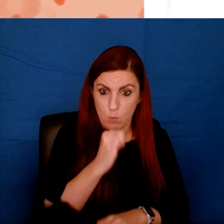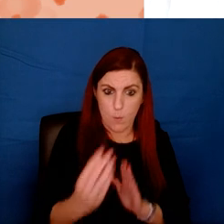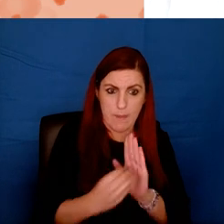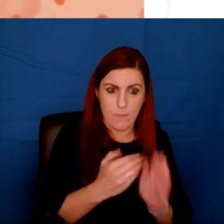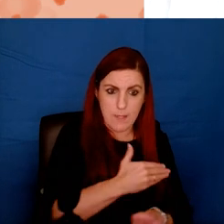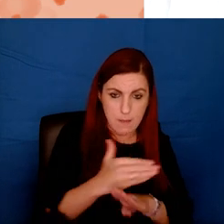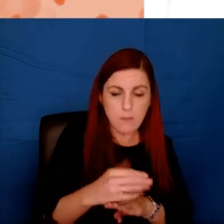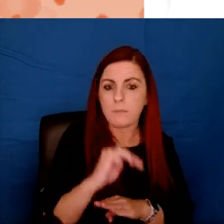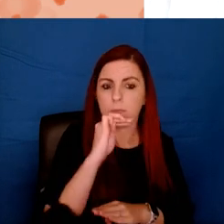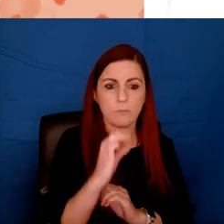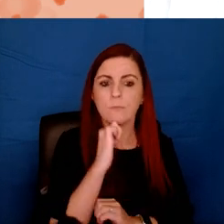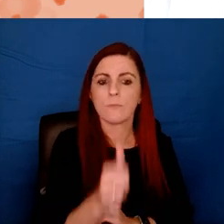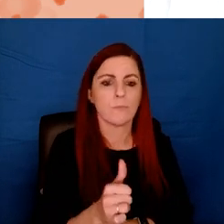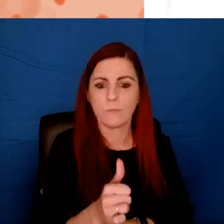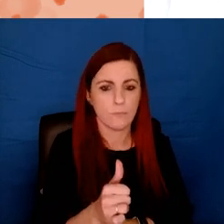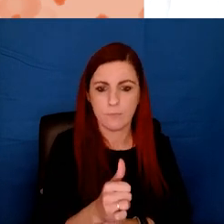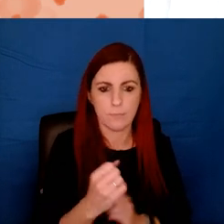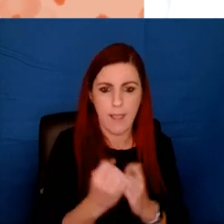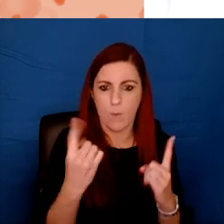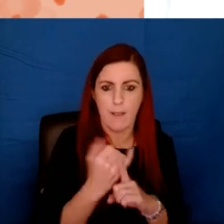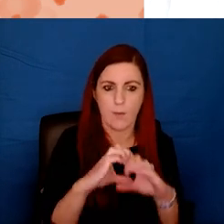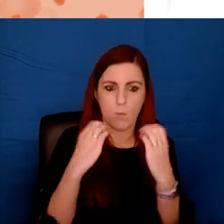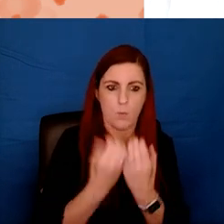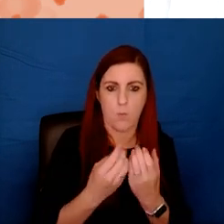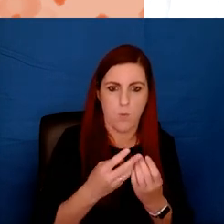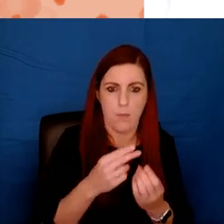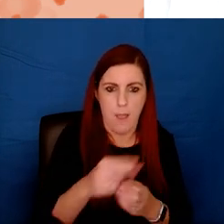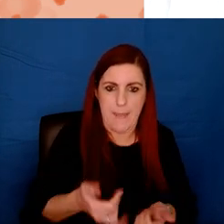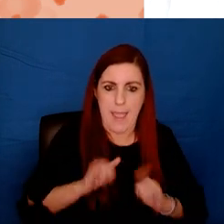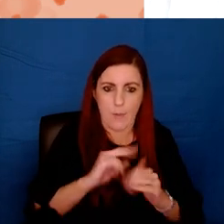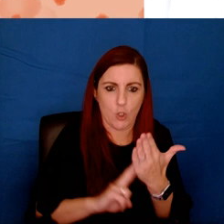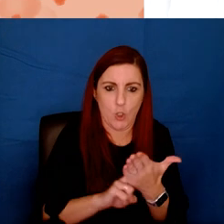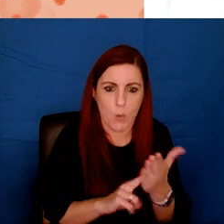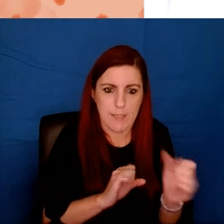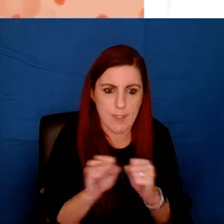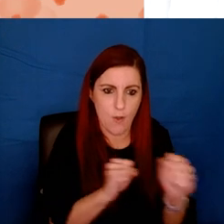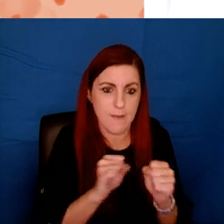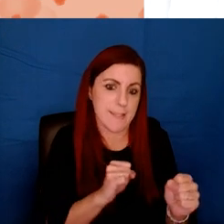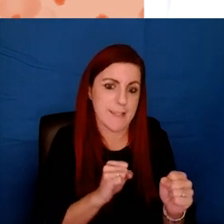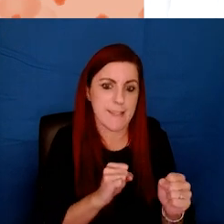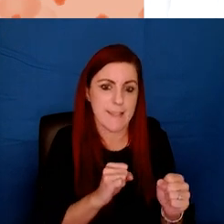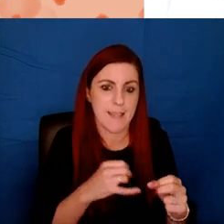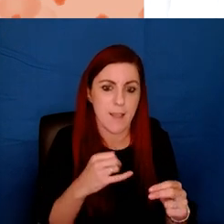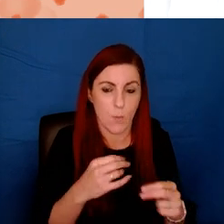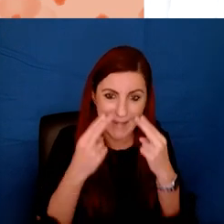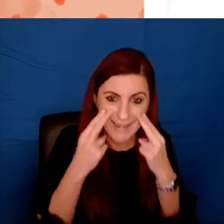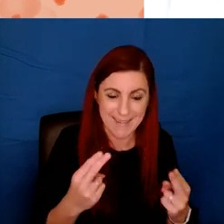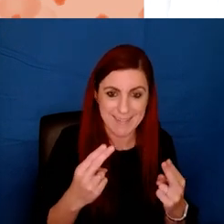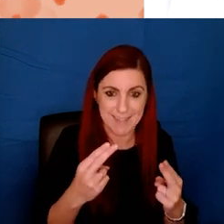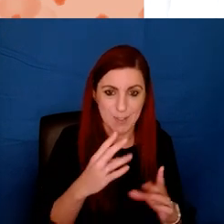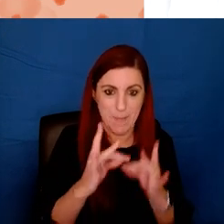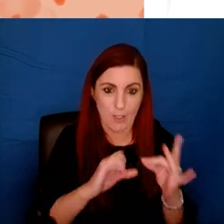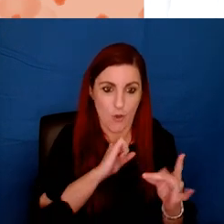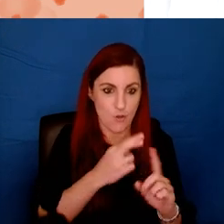start, it will be everyone in the community will be able to use a service that is disability friendly. We have to recognise that people